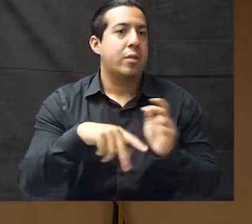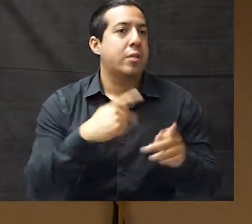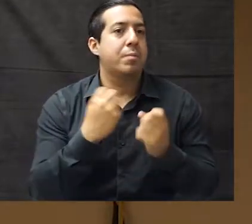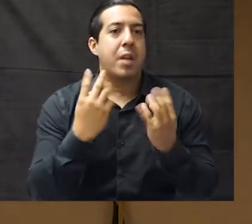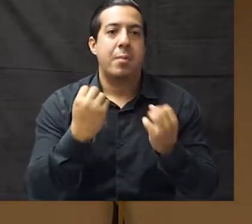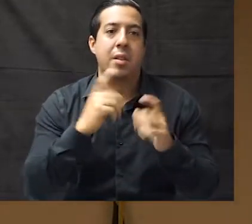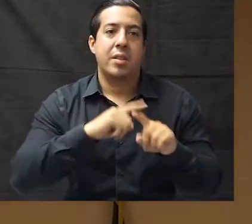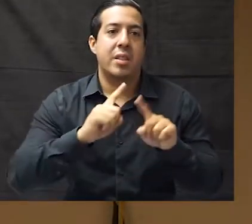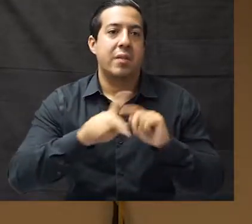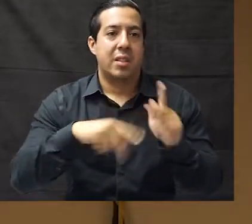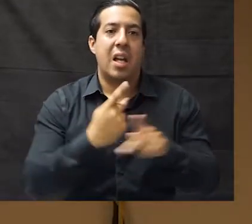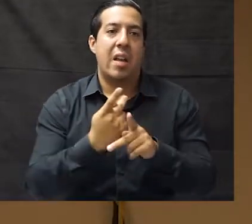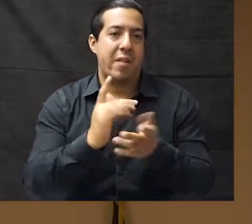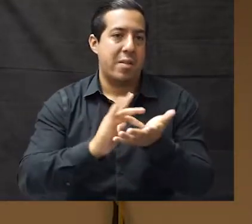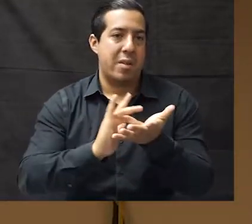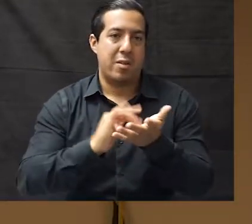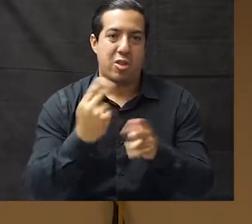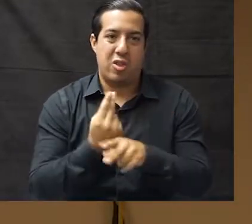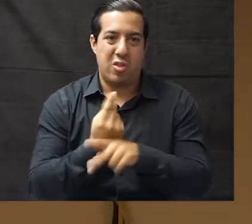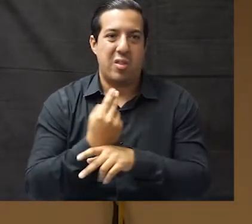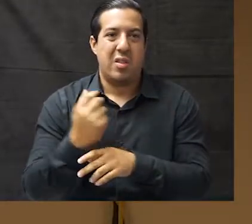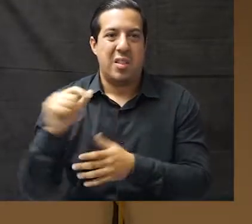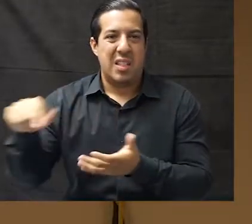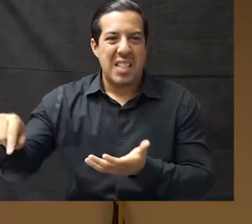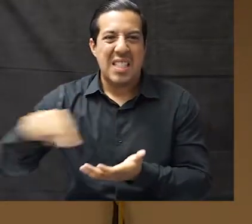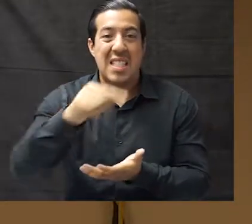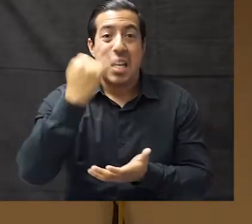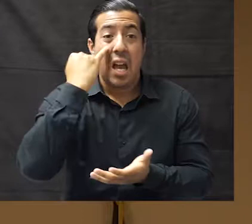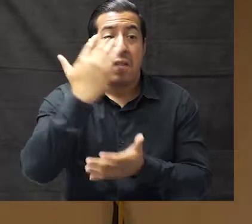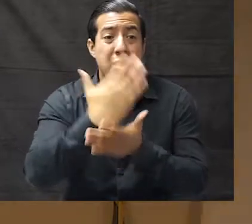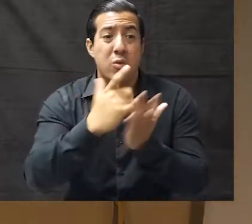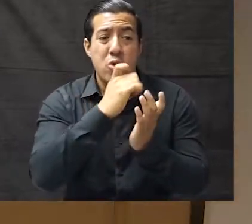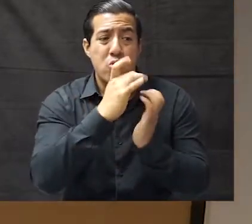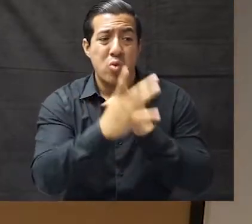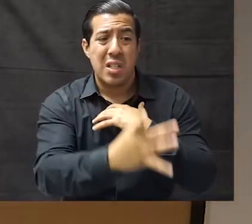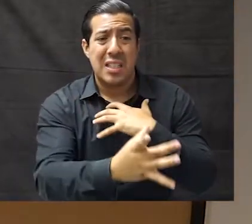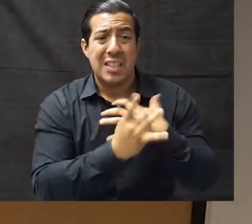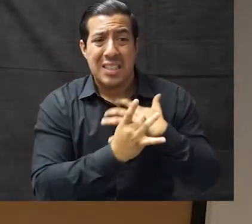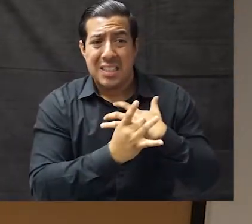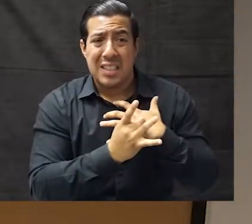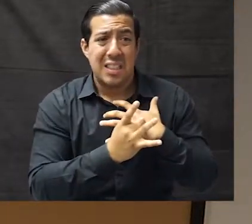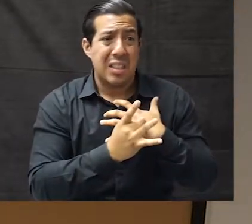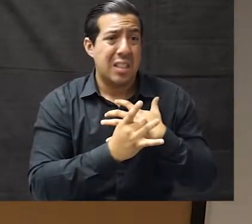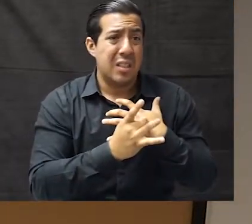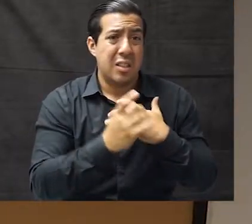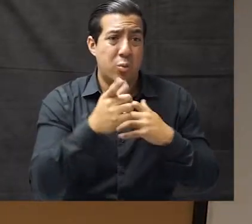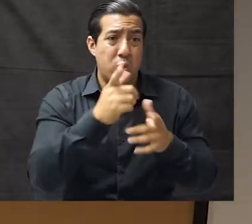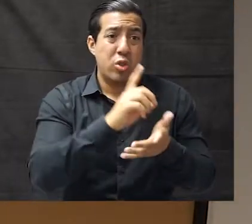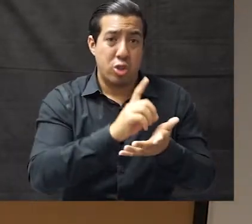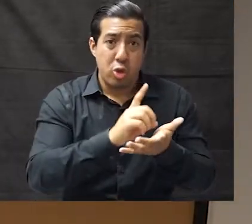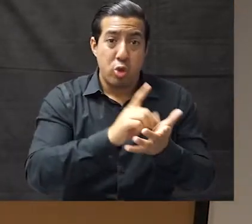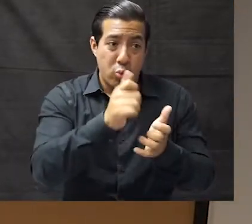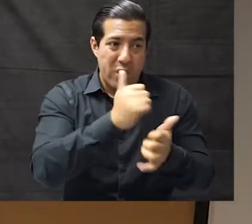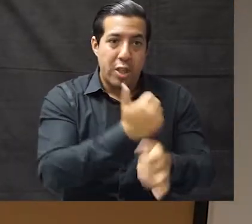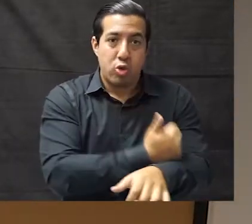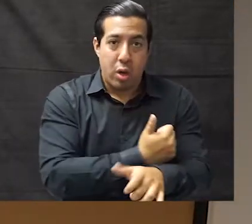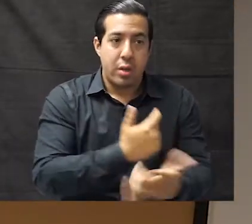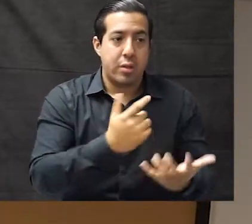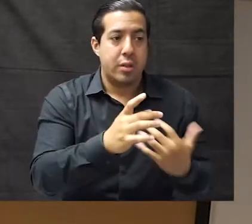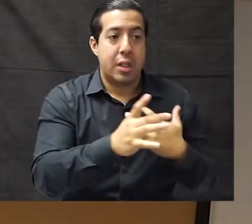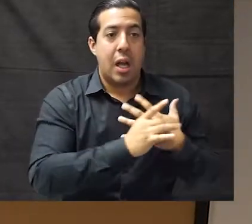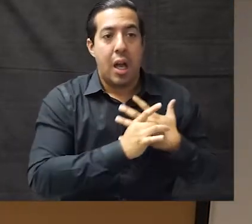Here's what our lab guys look like. That's Patrick. So there are laboratories that put people in Class A hazmat suits